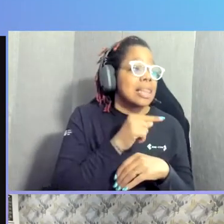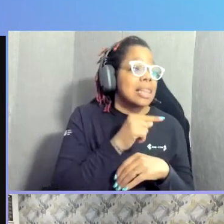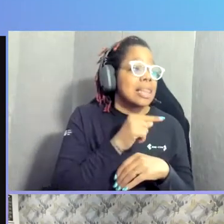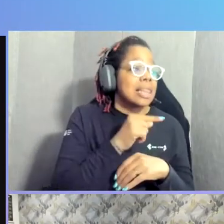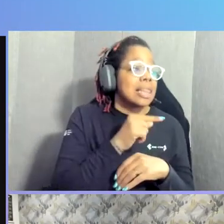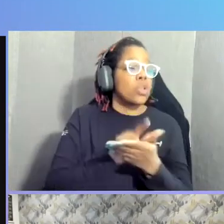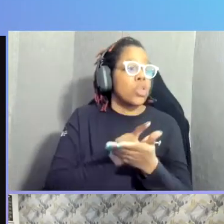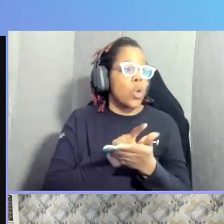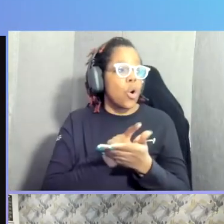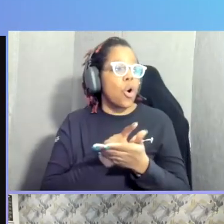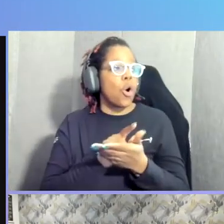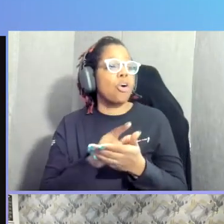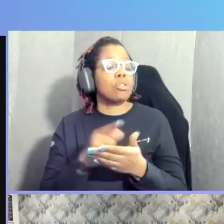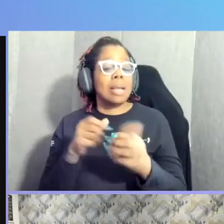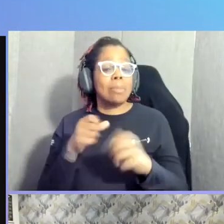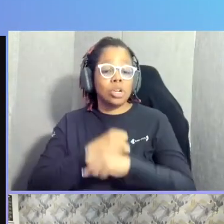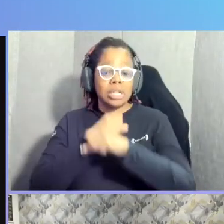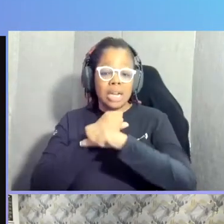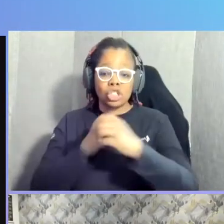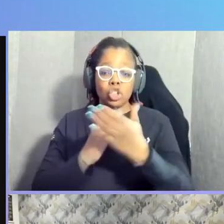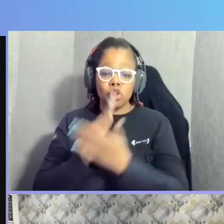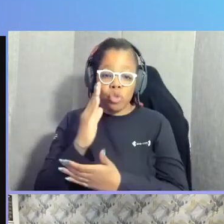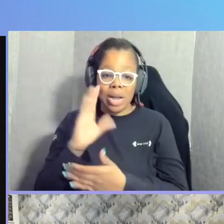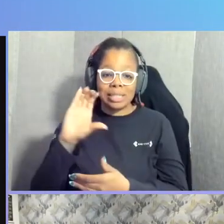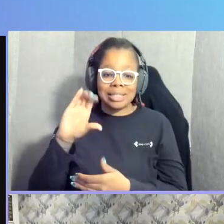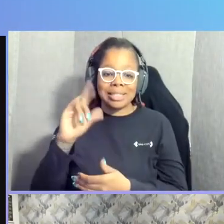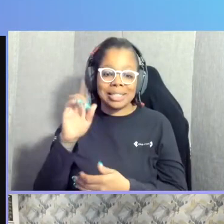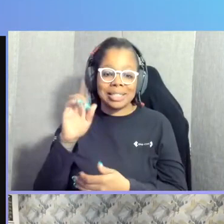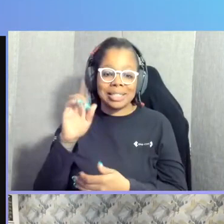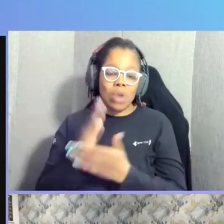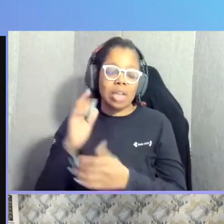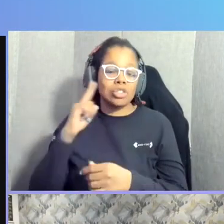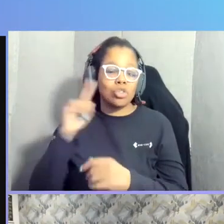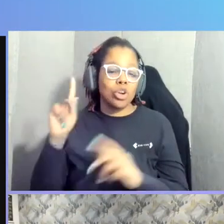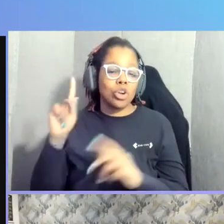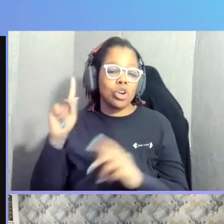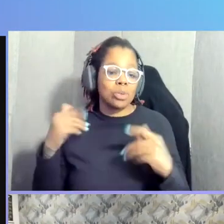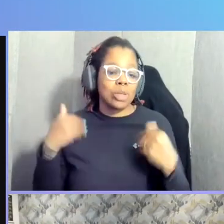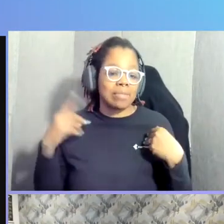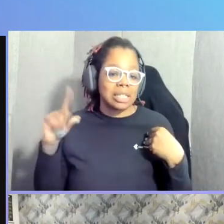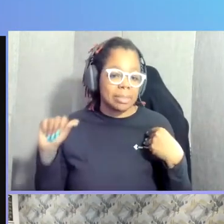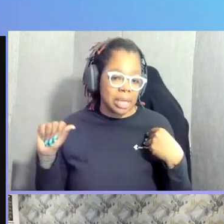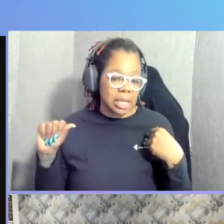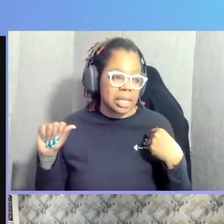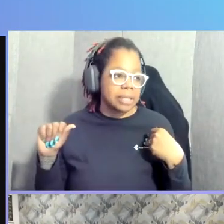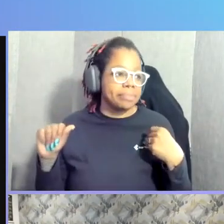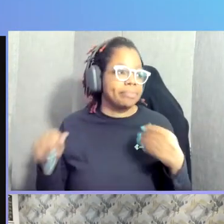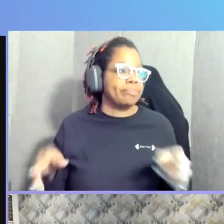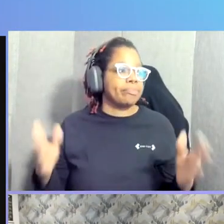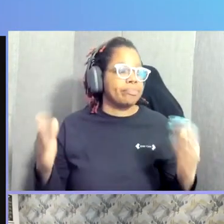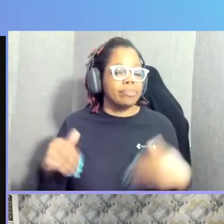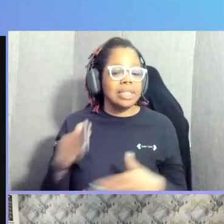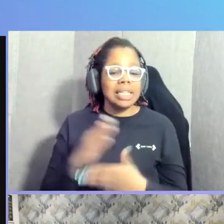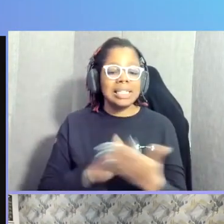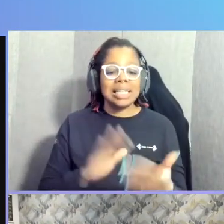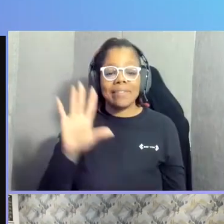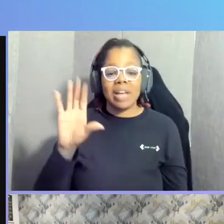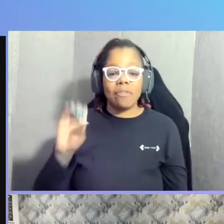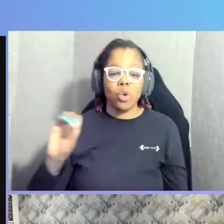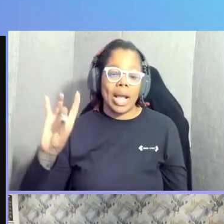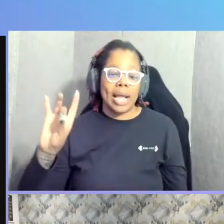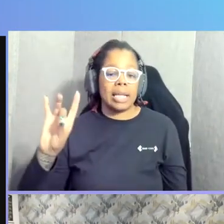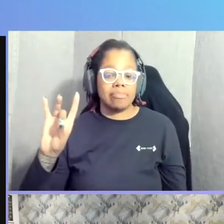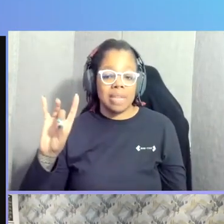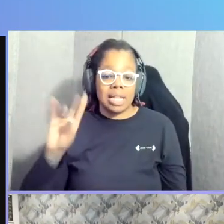rights of people with disabilities in many aspects of their life. And we have the Section 508, that is